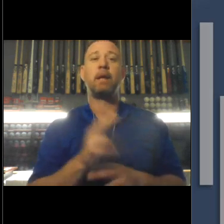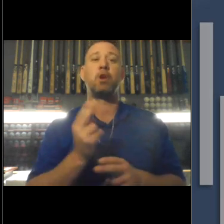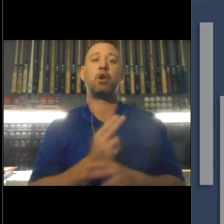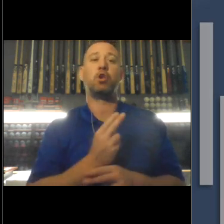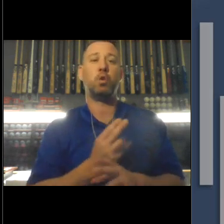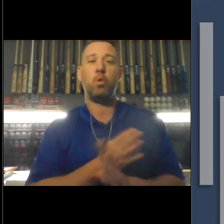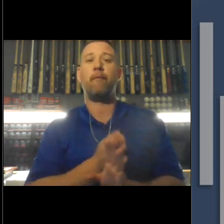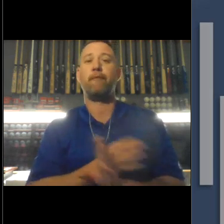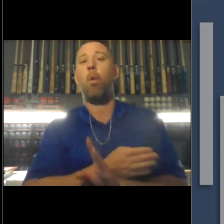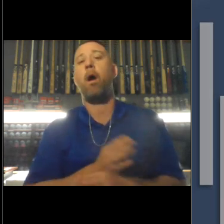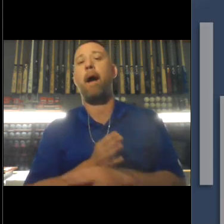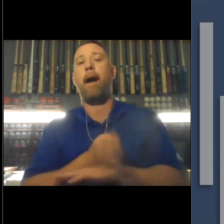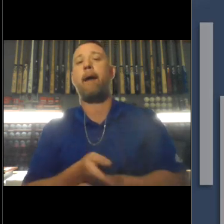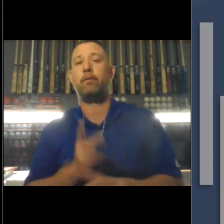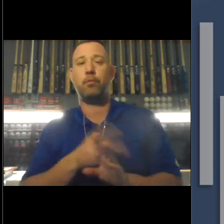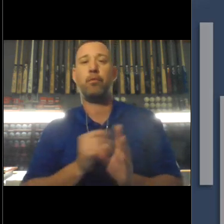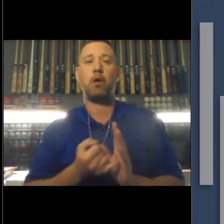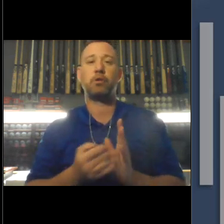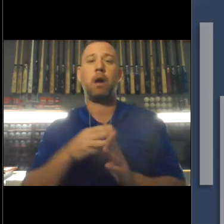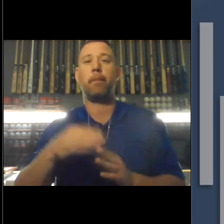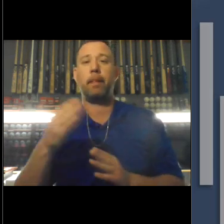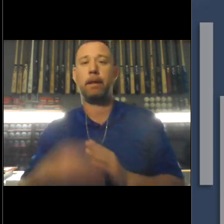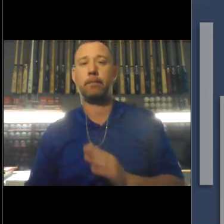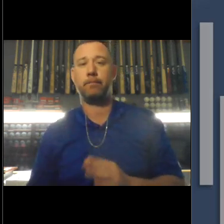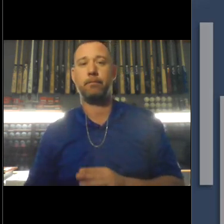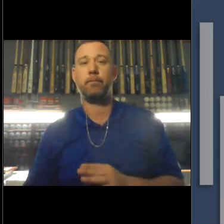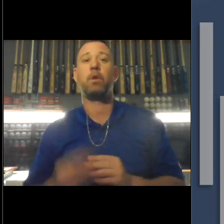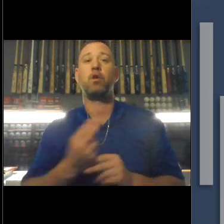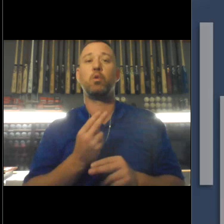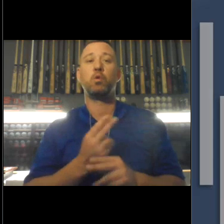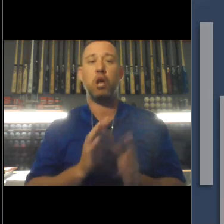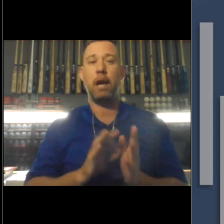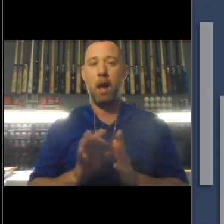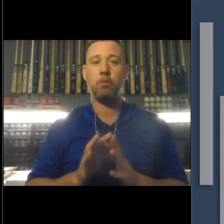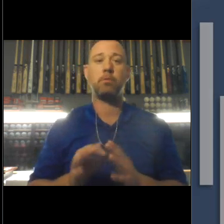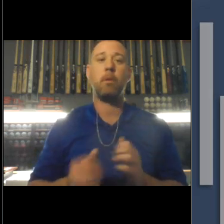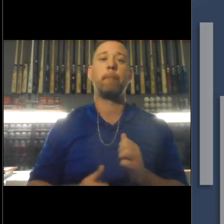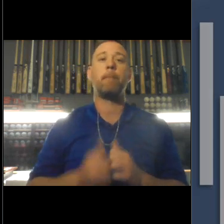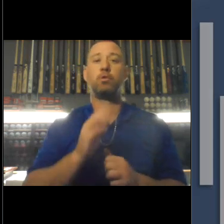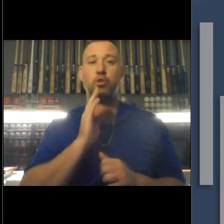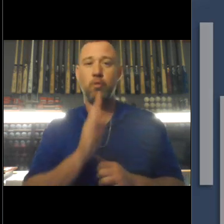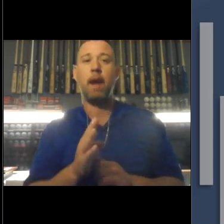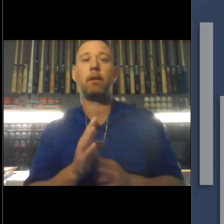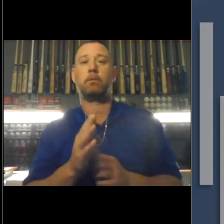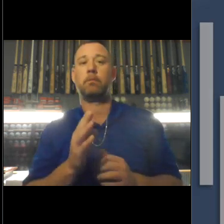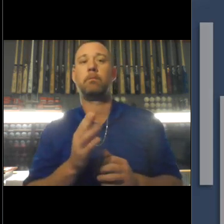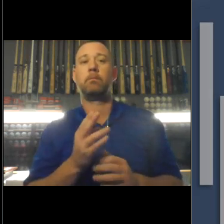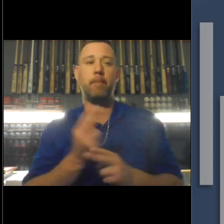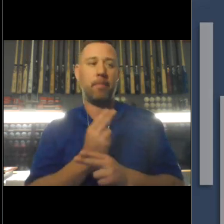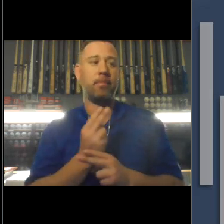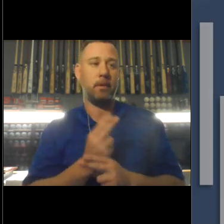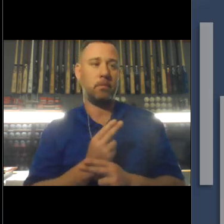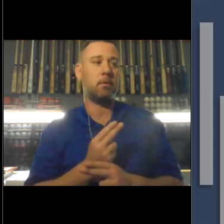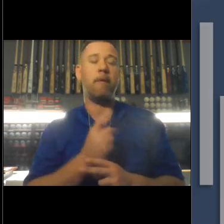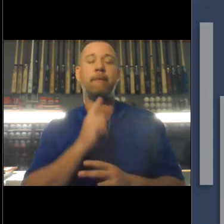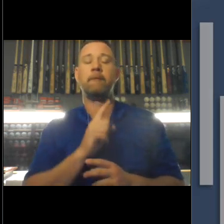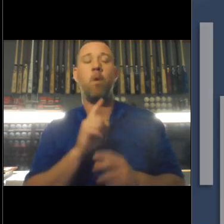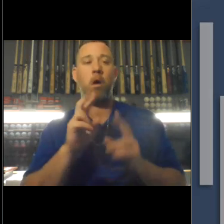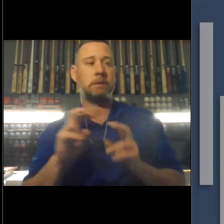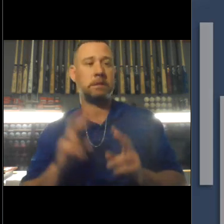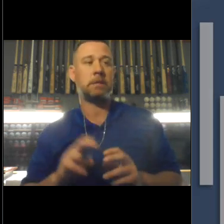and after a project is completed. User counts are probably the most direct method for assessing a